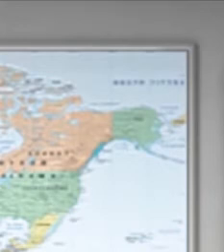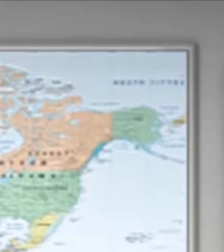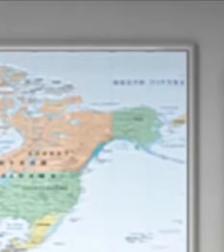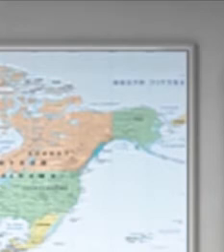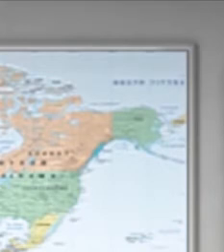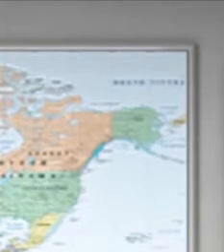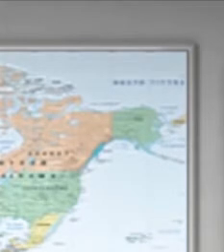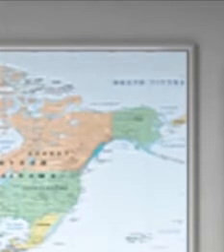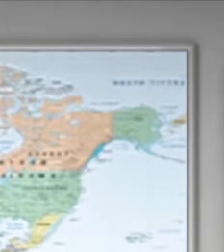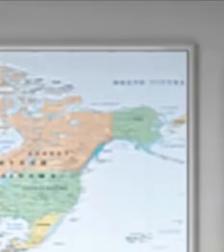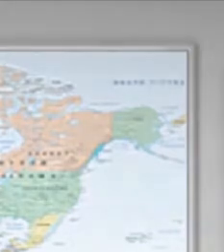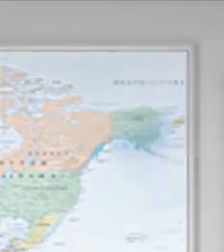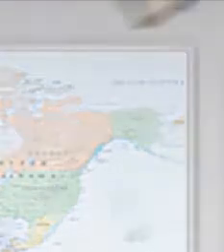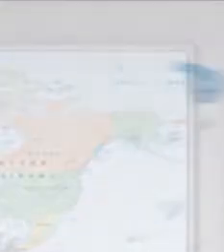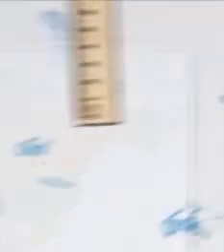bye!